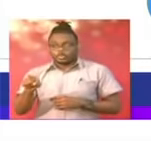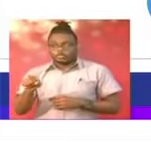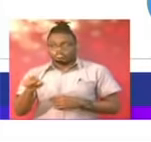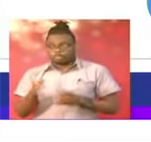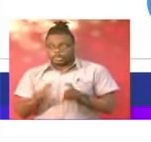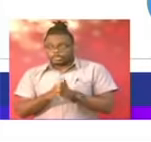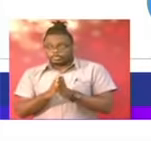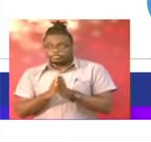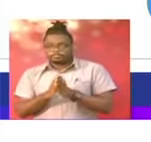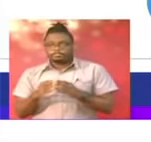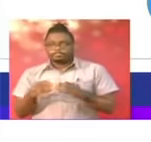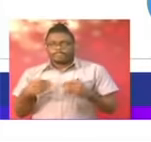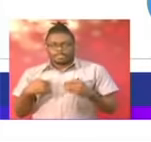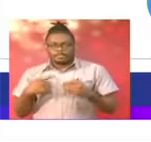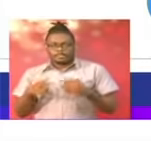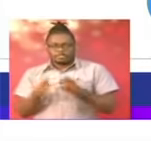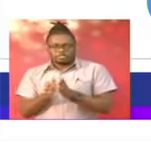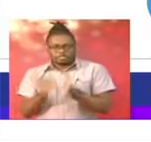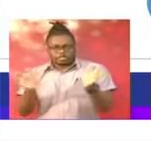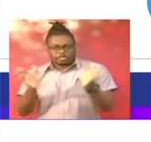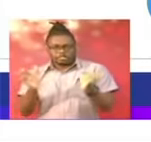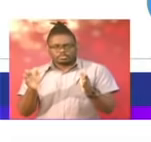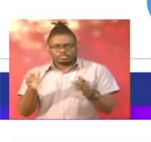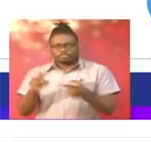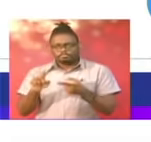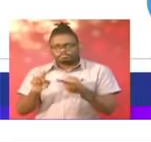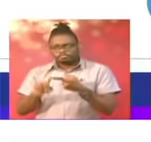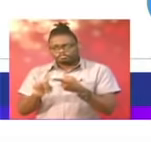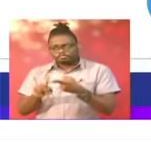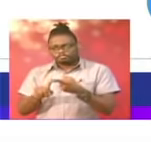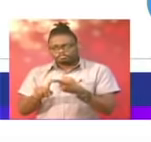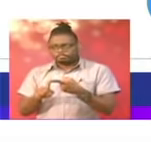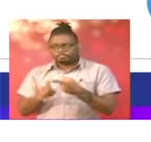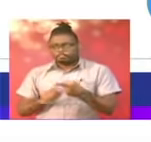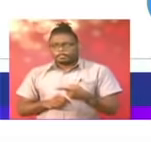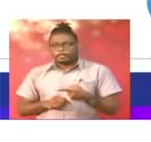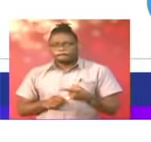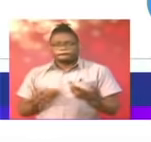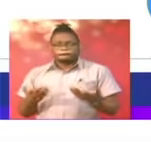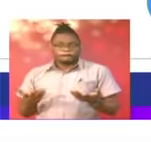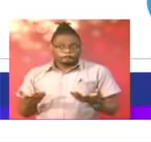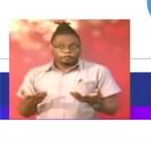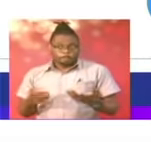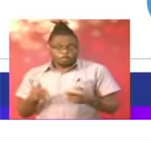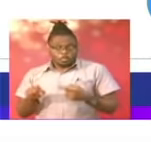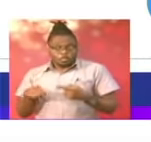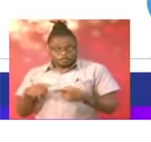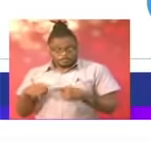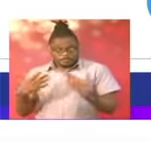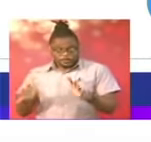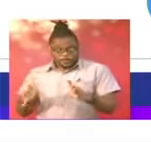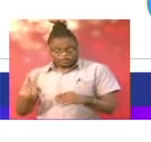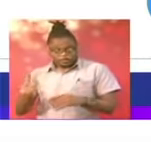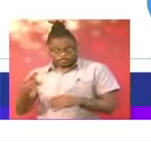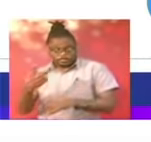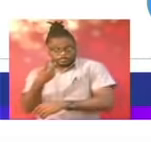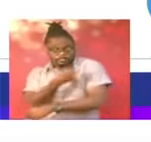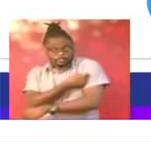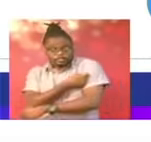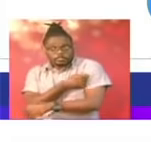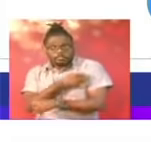public. So my first question is, what will gatherings look like for fully vaccinated people, and how soon can we expect